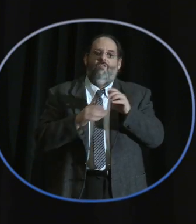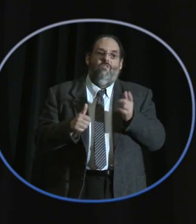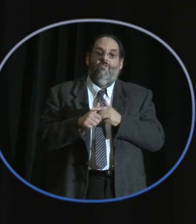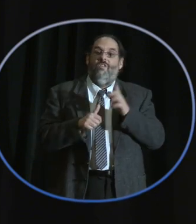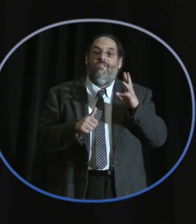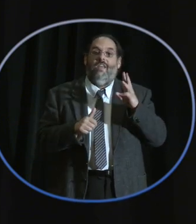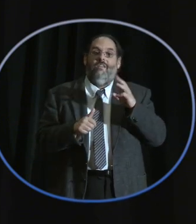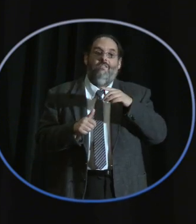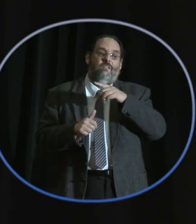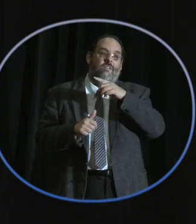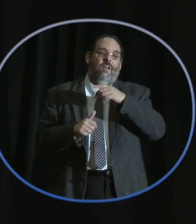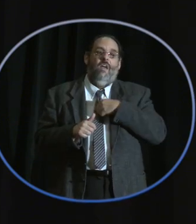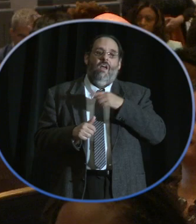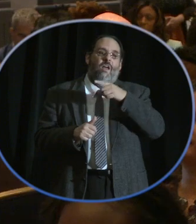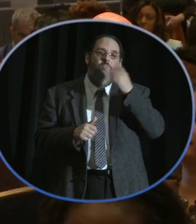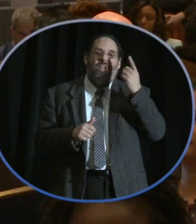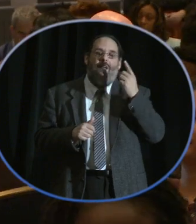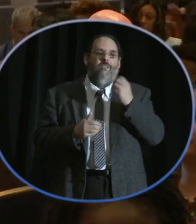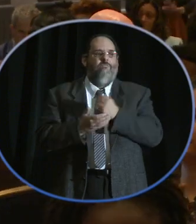African American saints in this country.